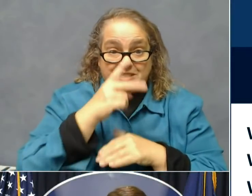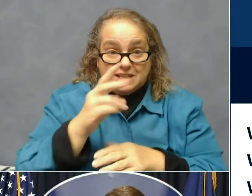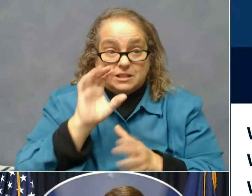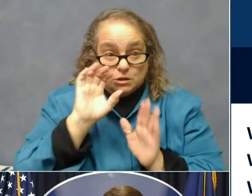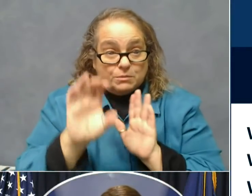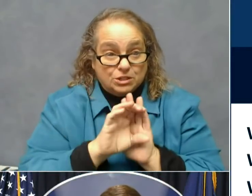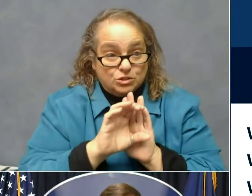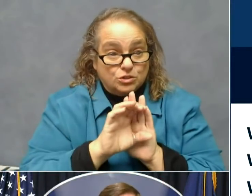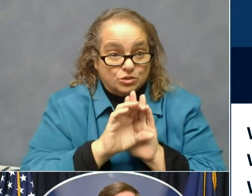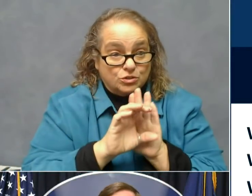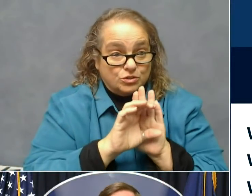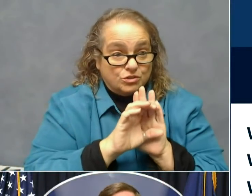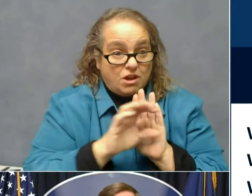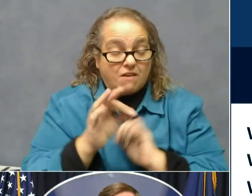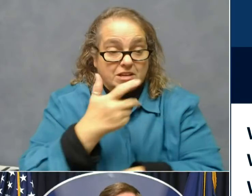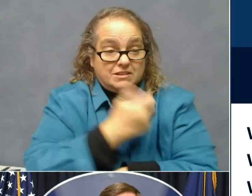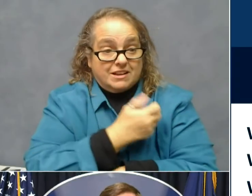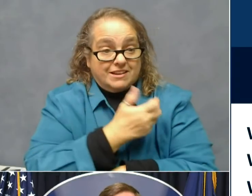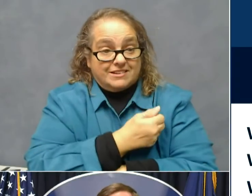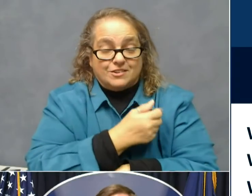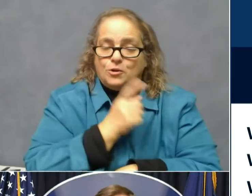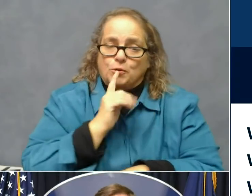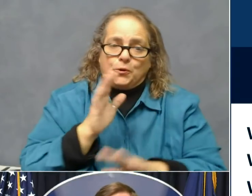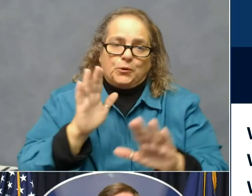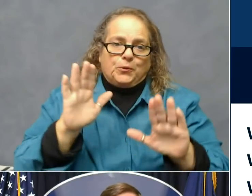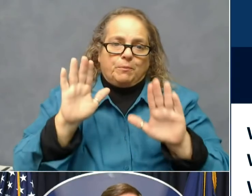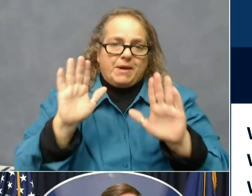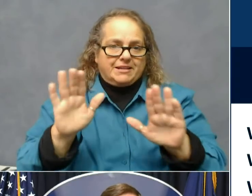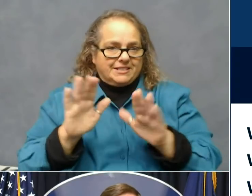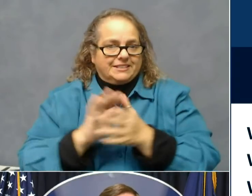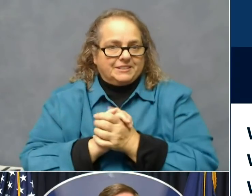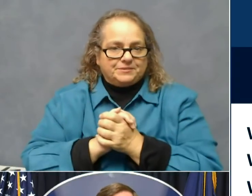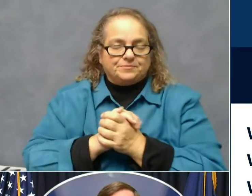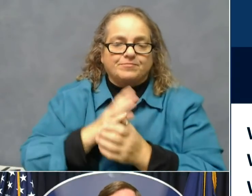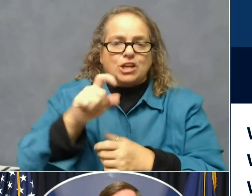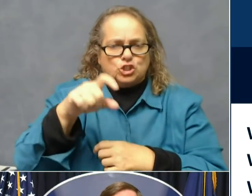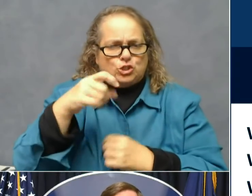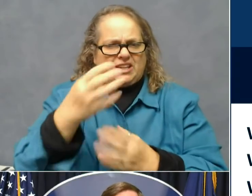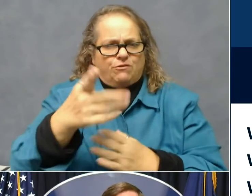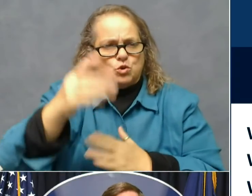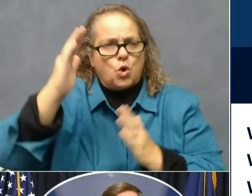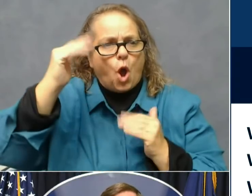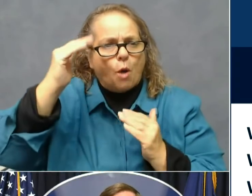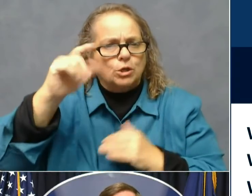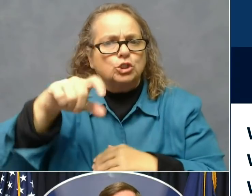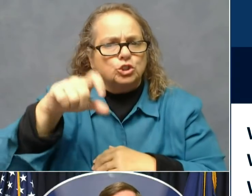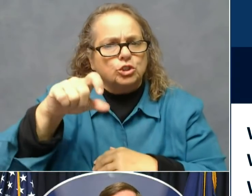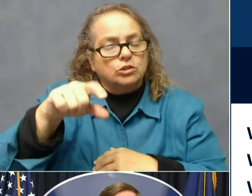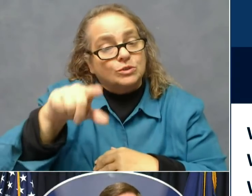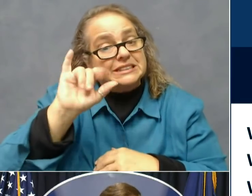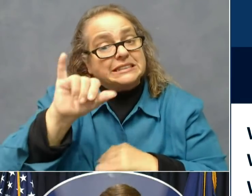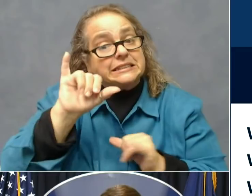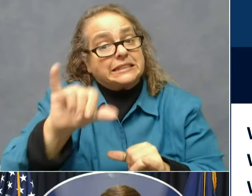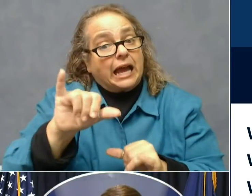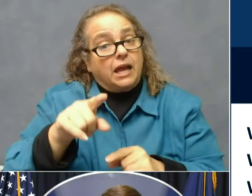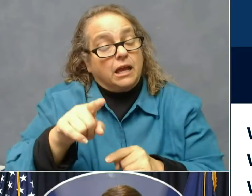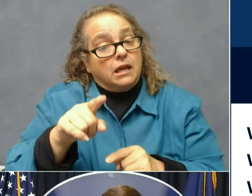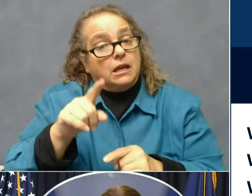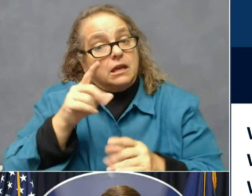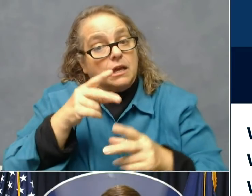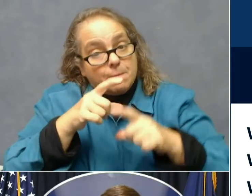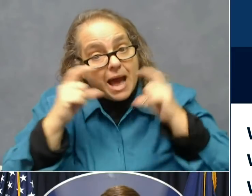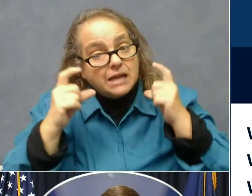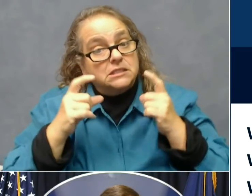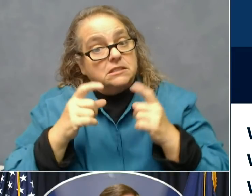which they're truly amazing, and they ought to give you hope. You ought to stay vigilant, but they ought to give you hope in a second